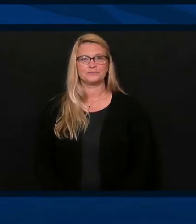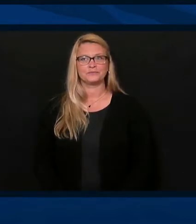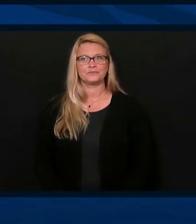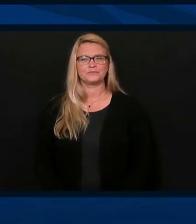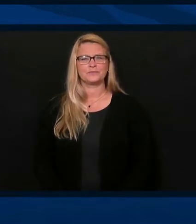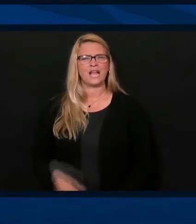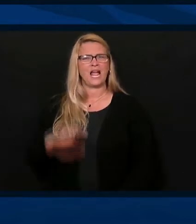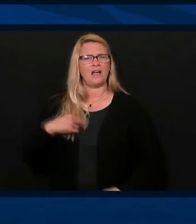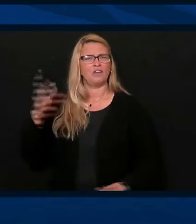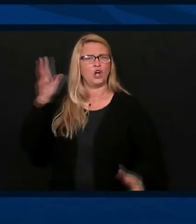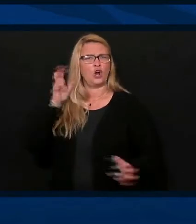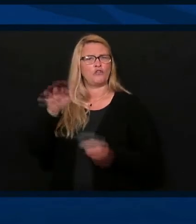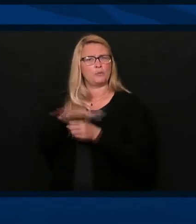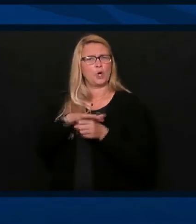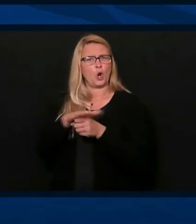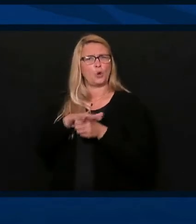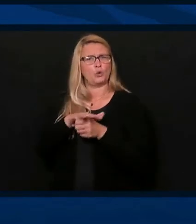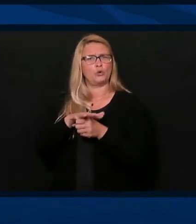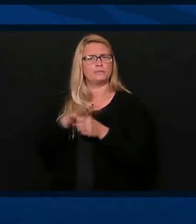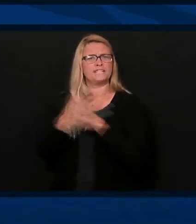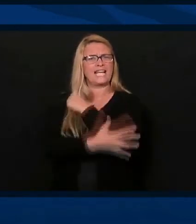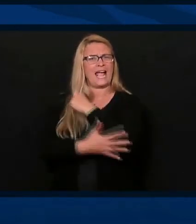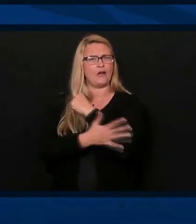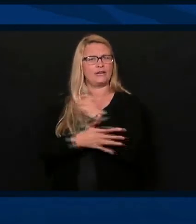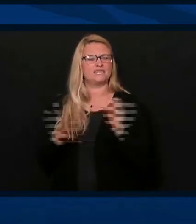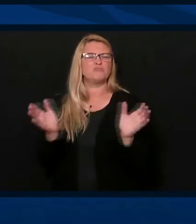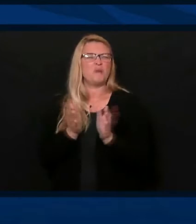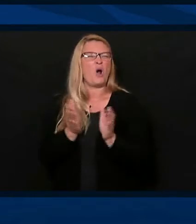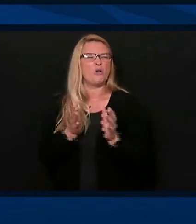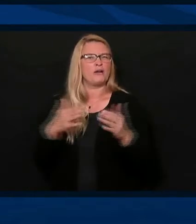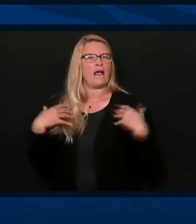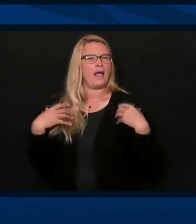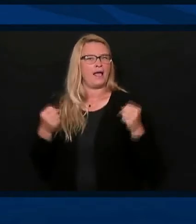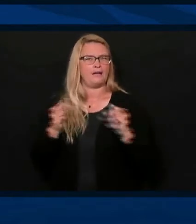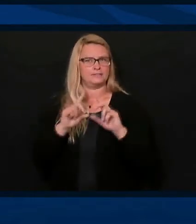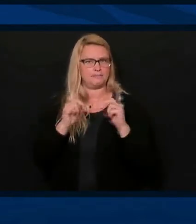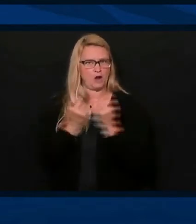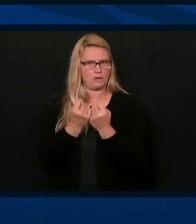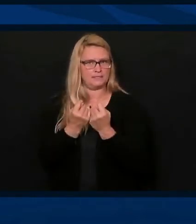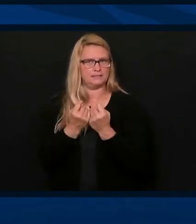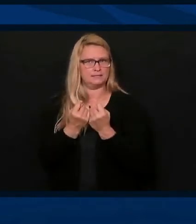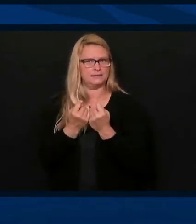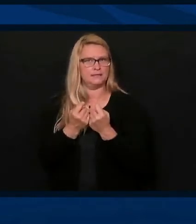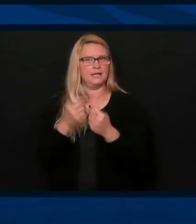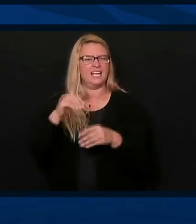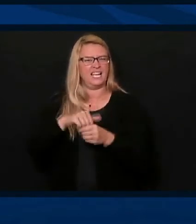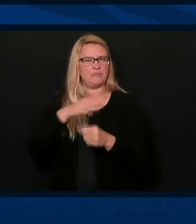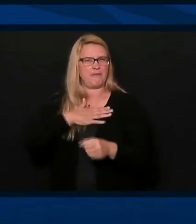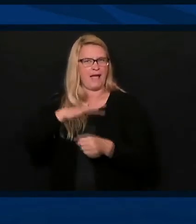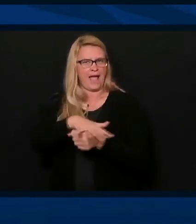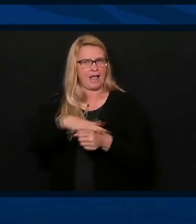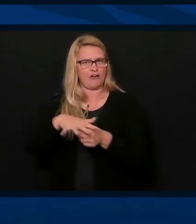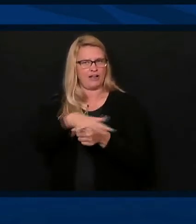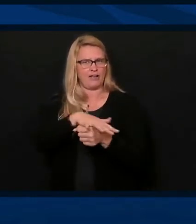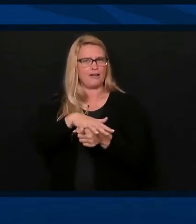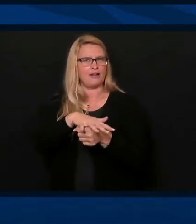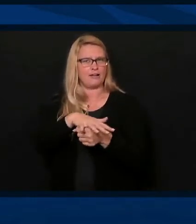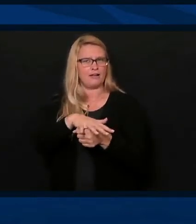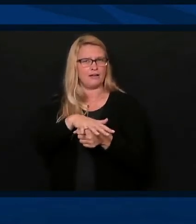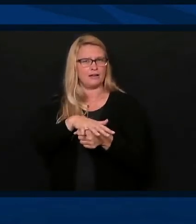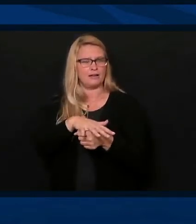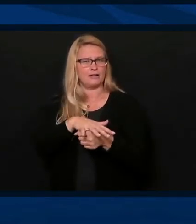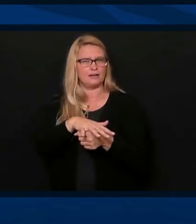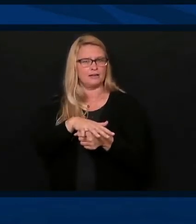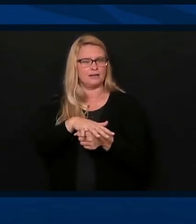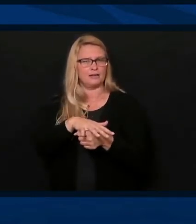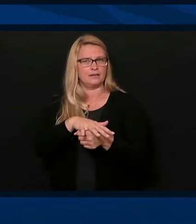local county health departments, smaller health departments in my readership areas, some concerns about, especially since